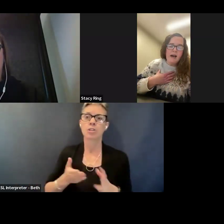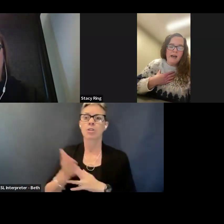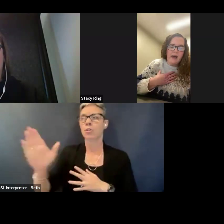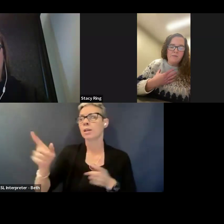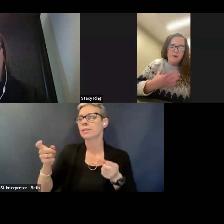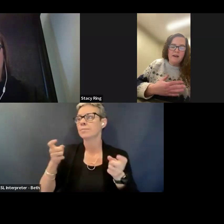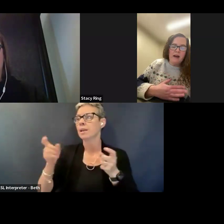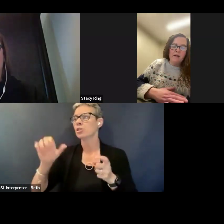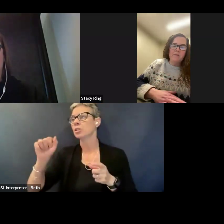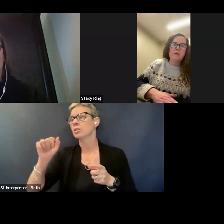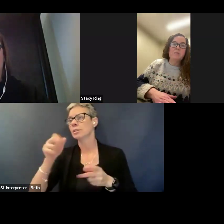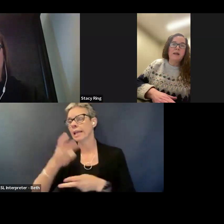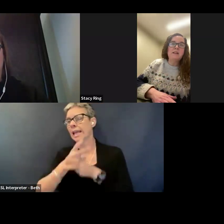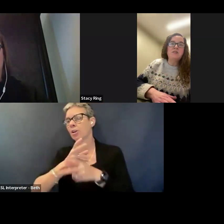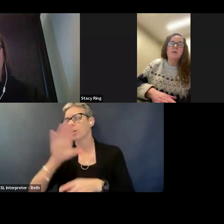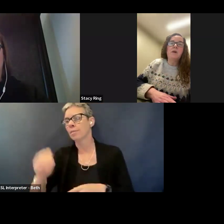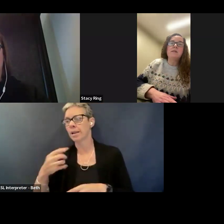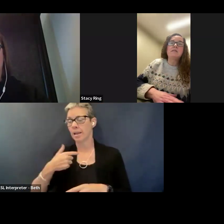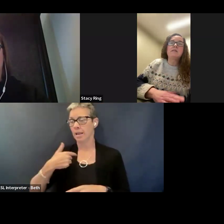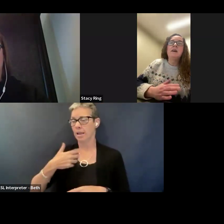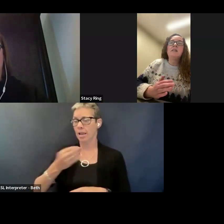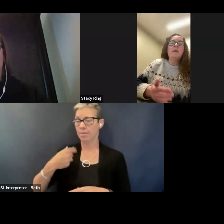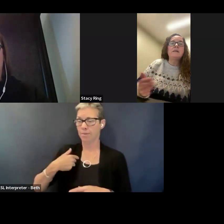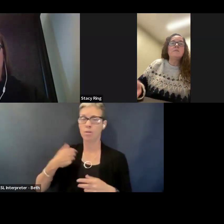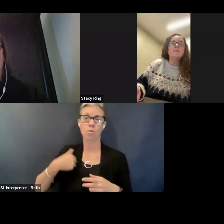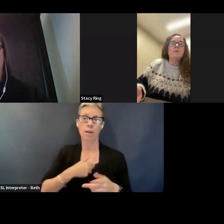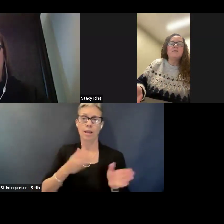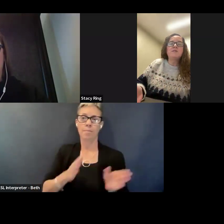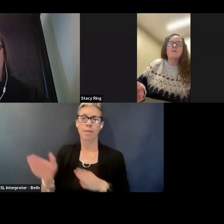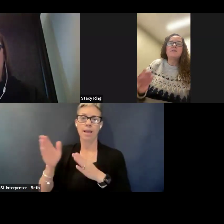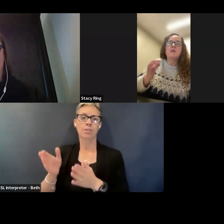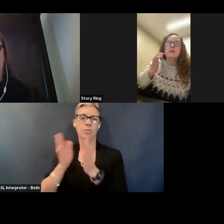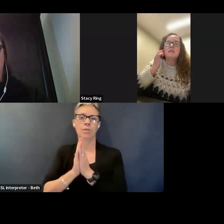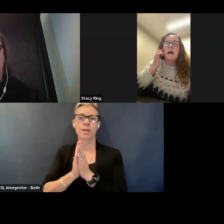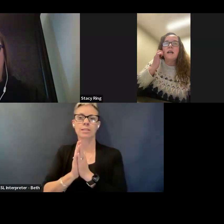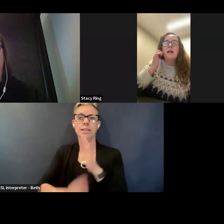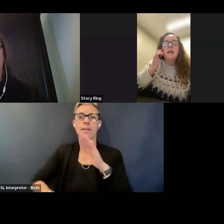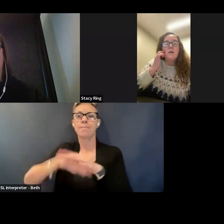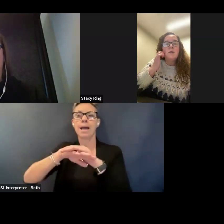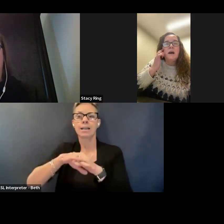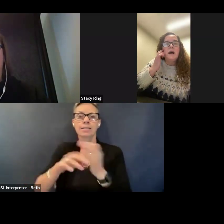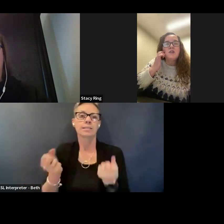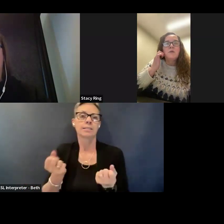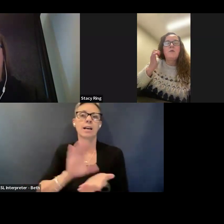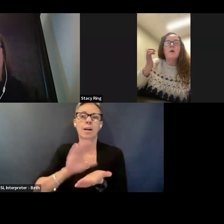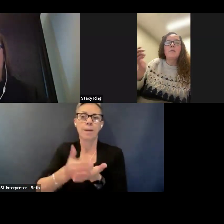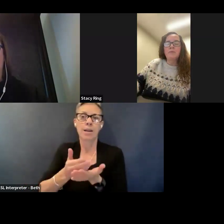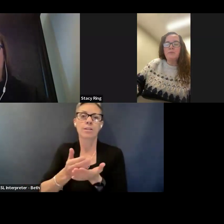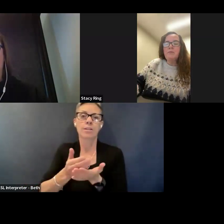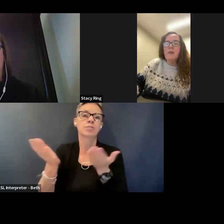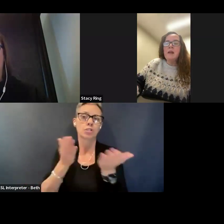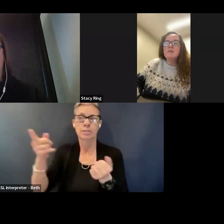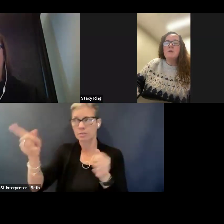and I had been planning to request the maximum number of service units that he would be eligible